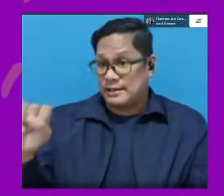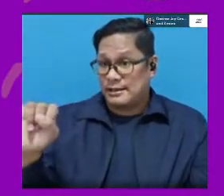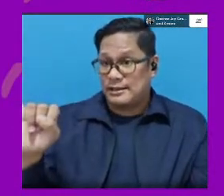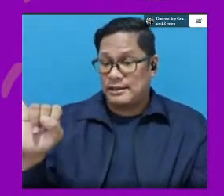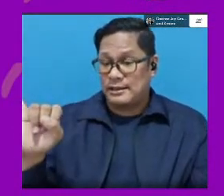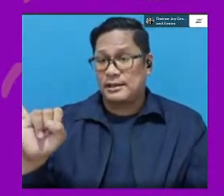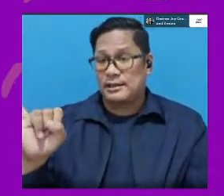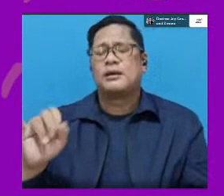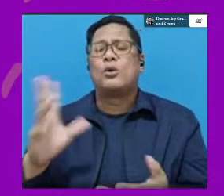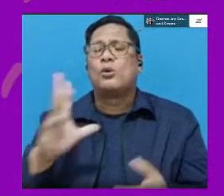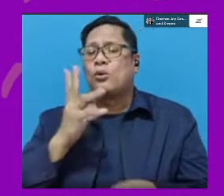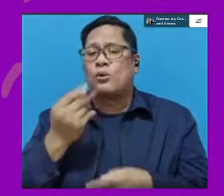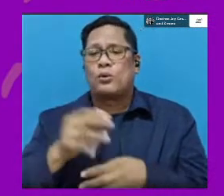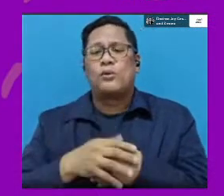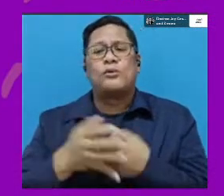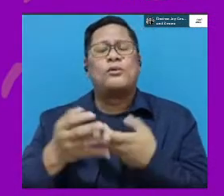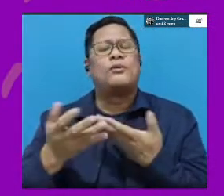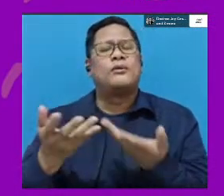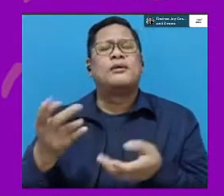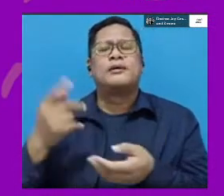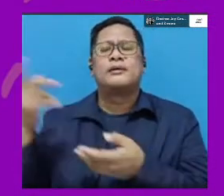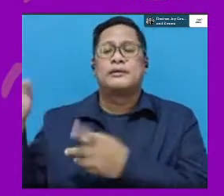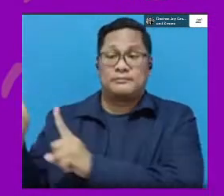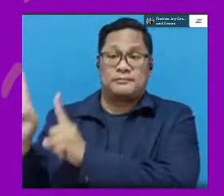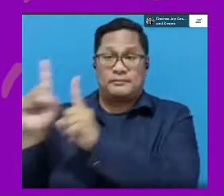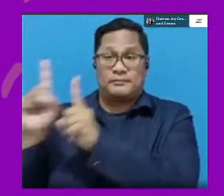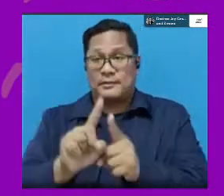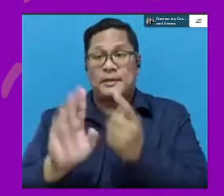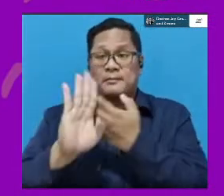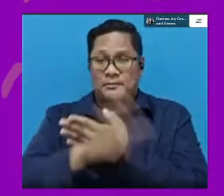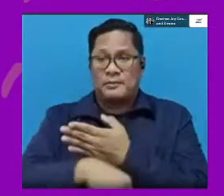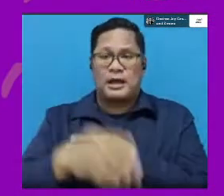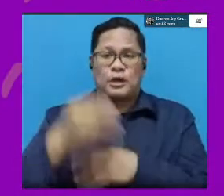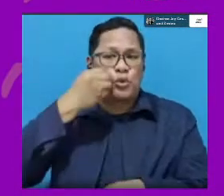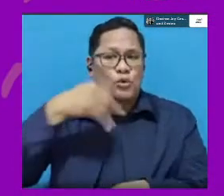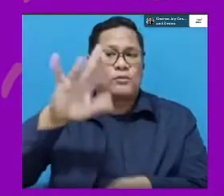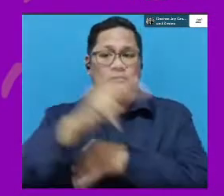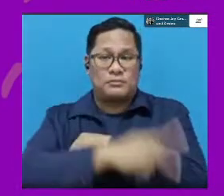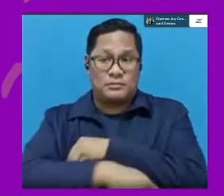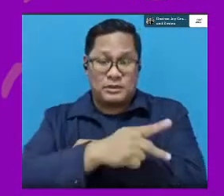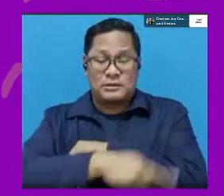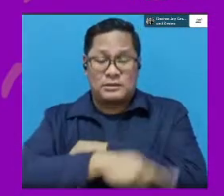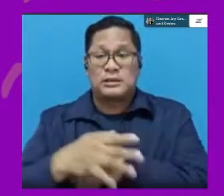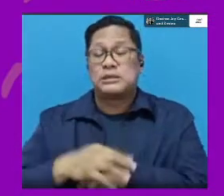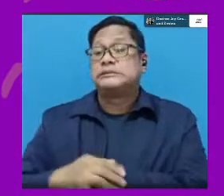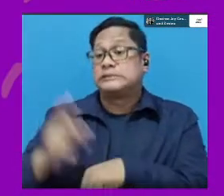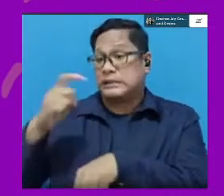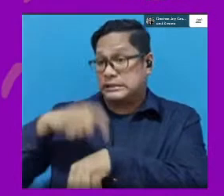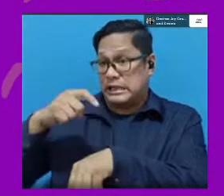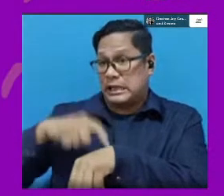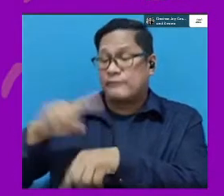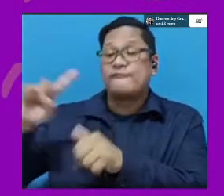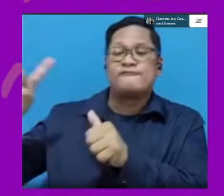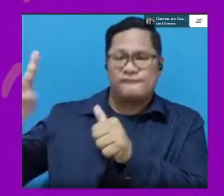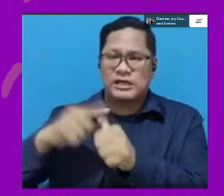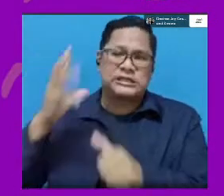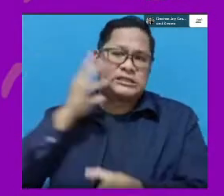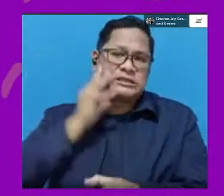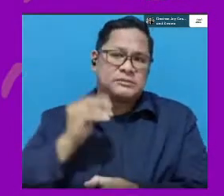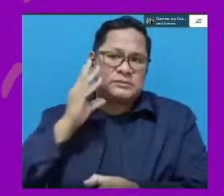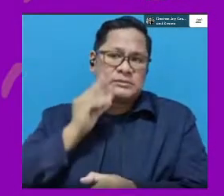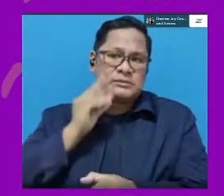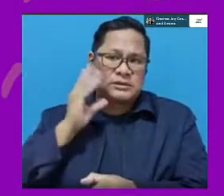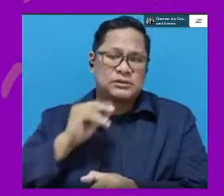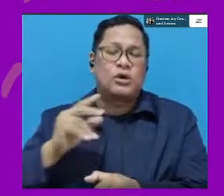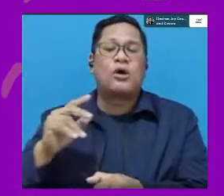facilitated the return of the LSIs to their home provinces. So that was when we first experienced our first